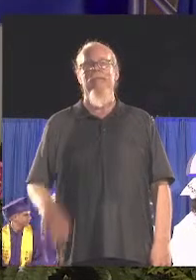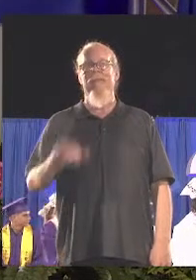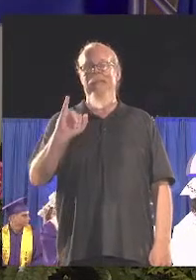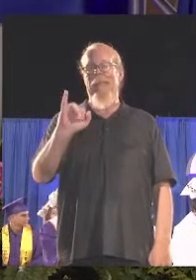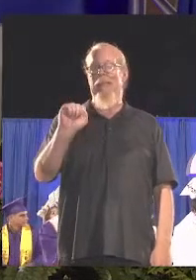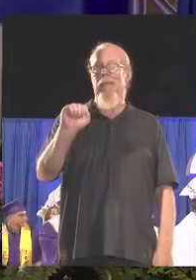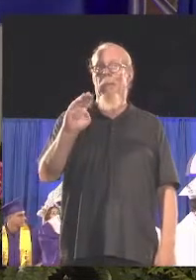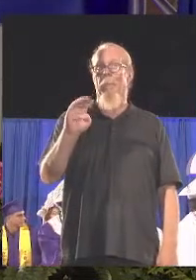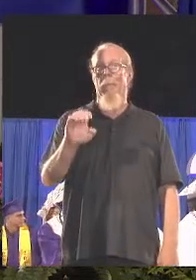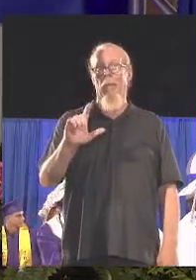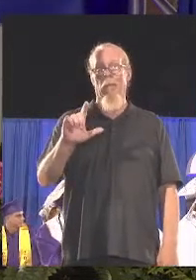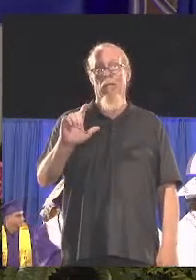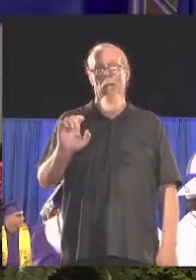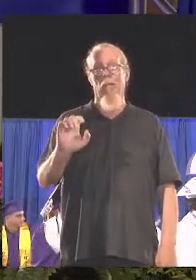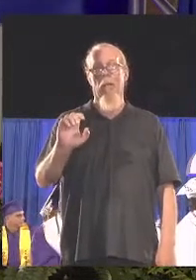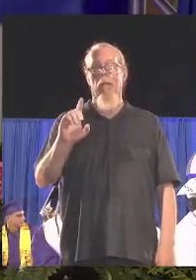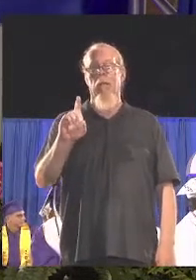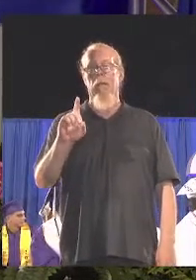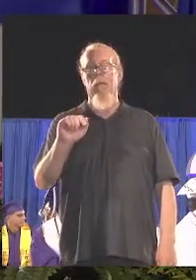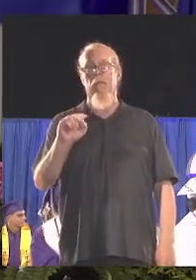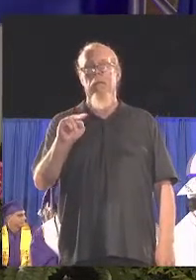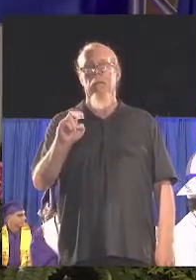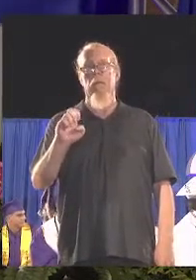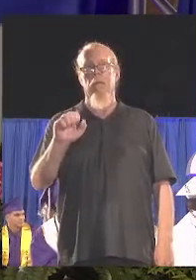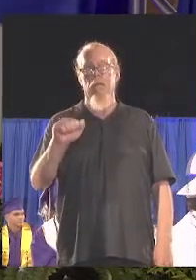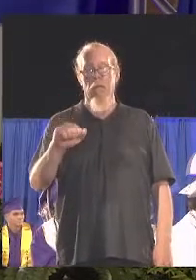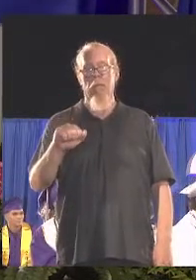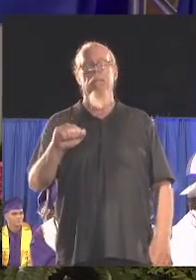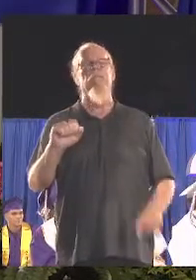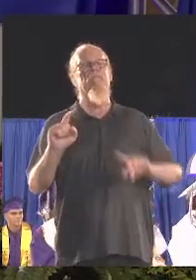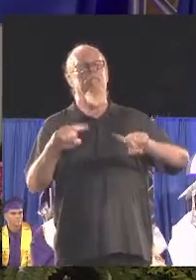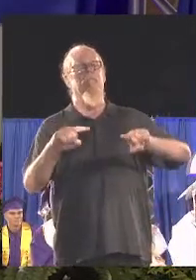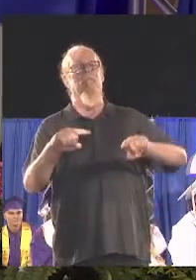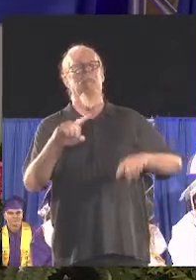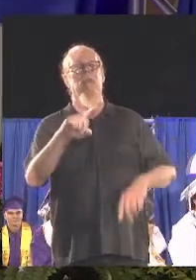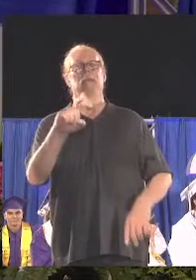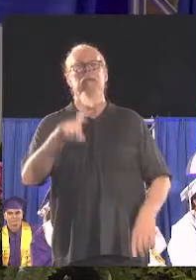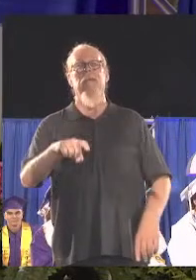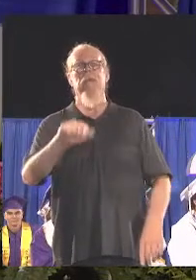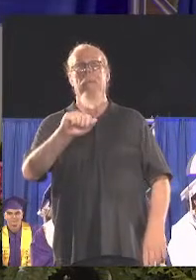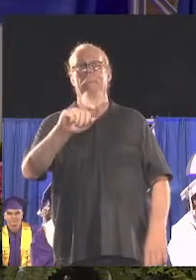Isabel Gabriela Peña, Texas A&M University, San Antonio.